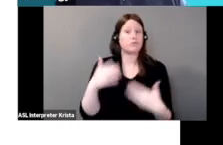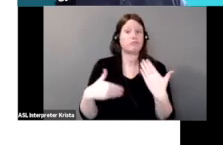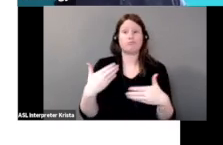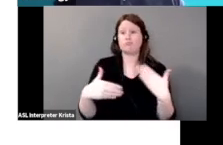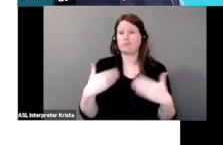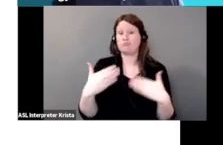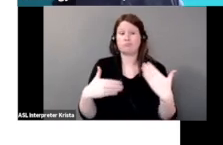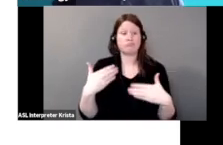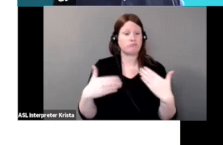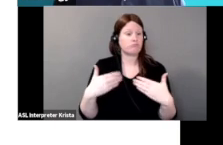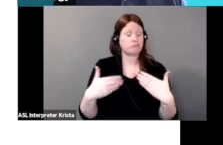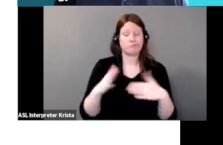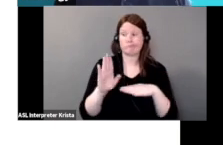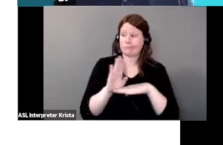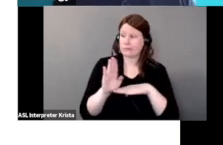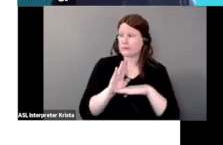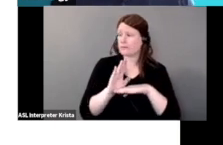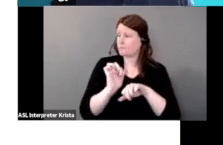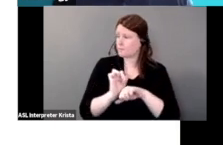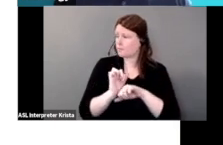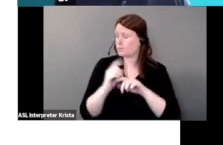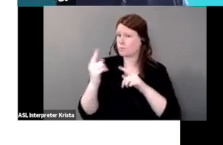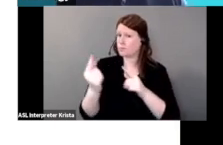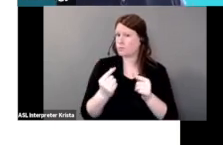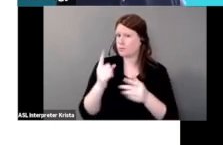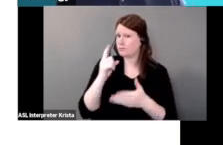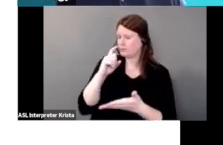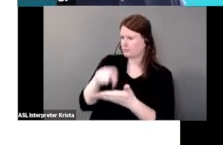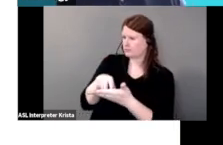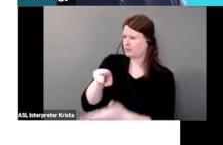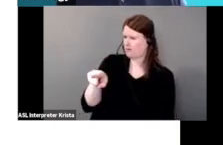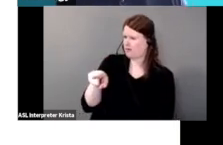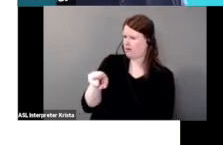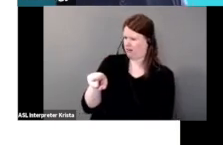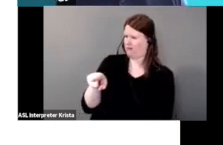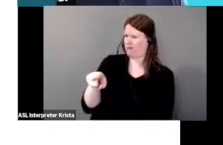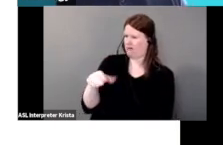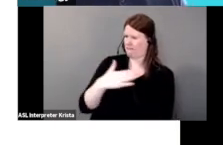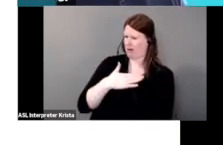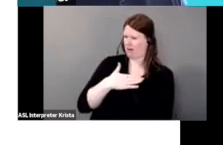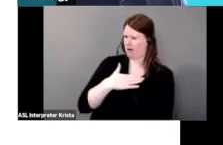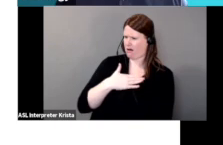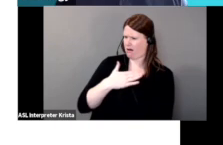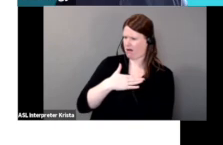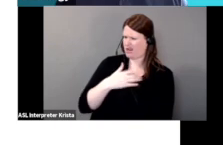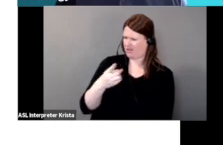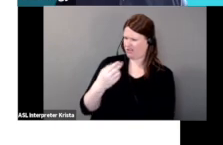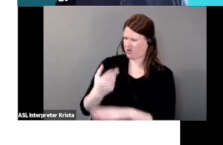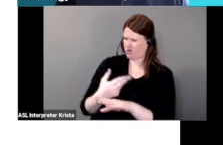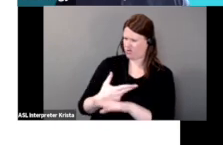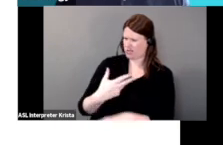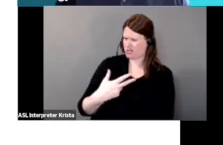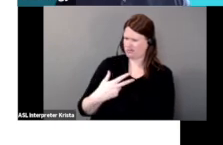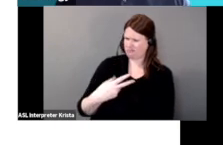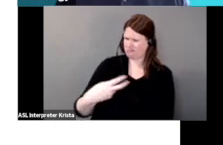is infringing on your patent, or that you believe is infringing on your patent, then